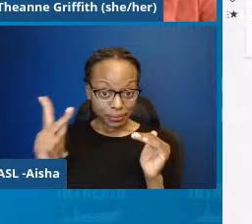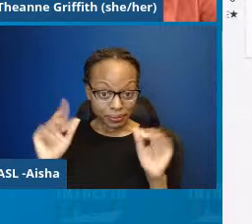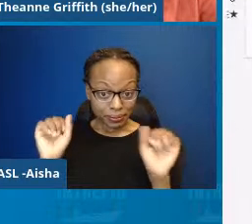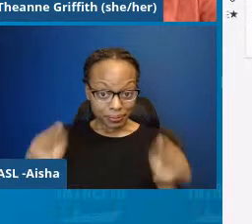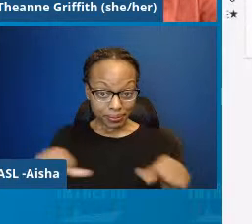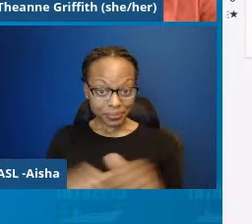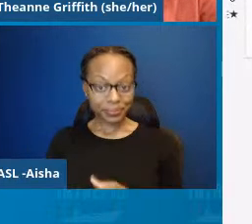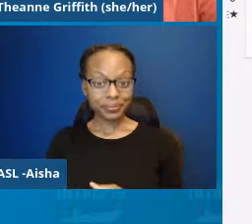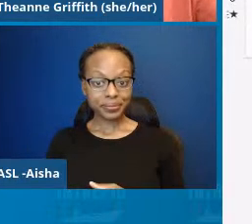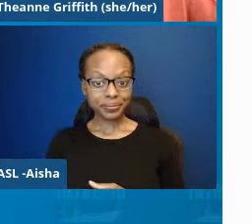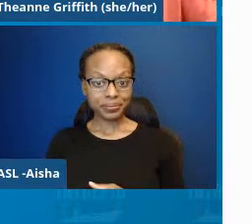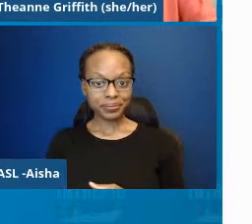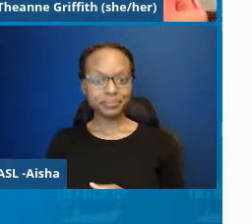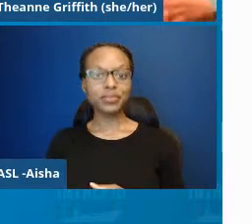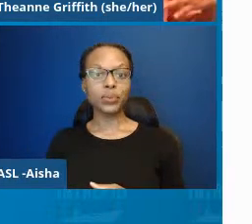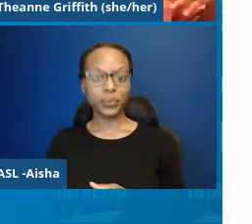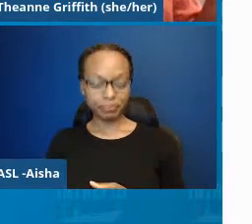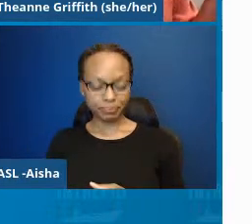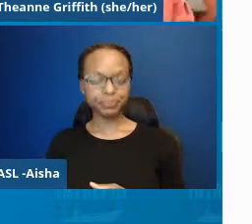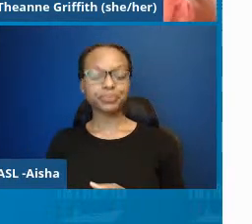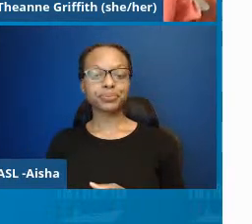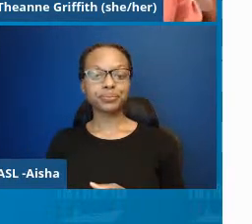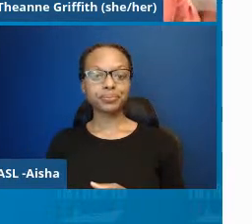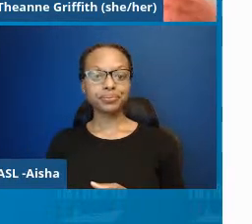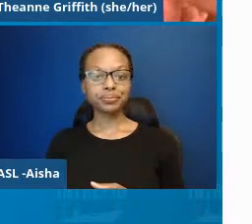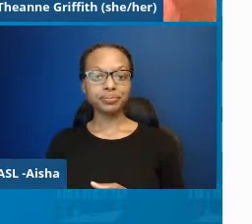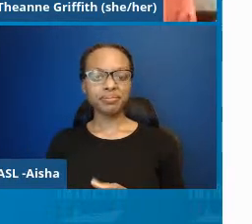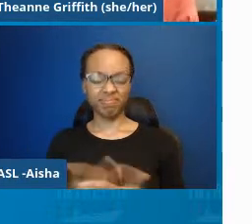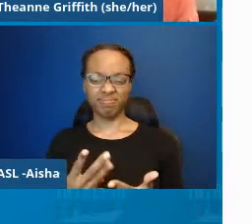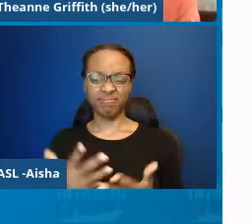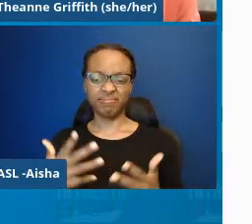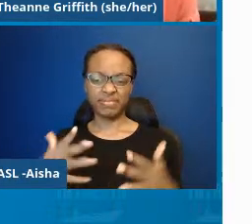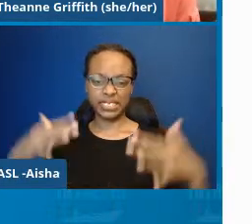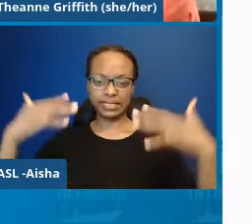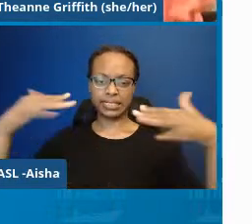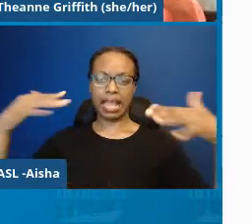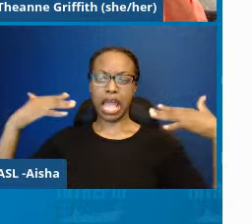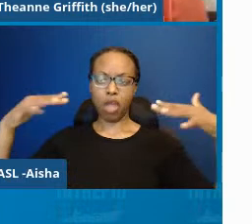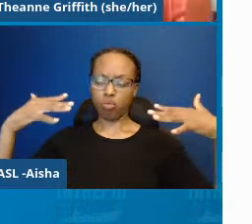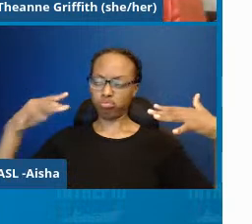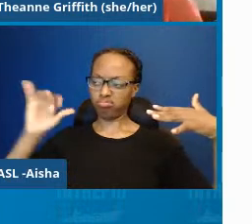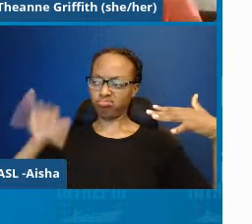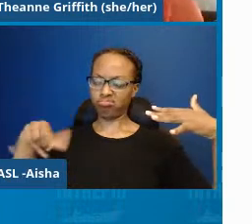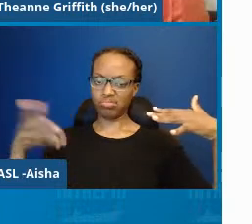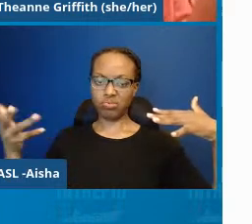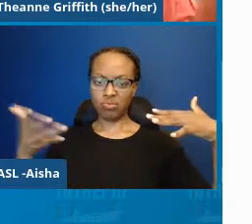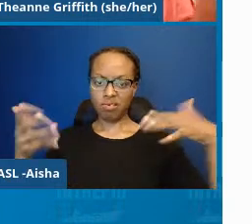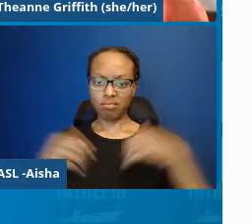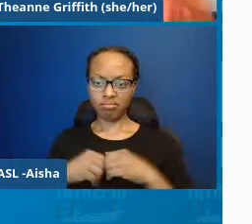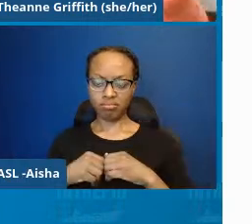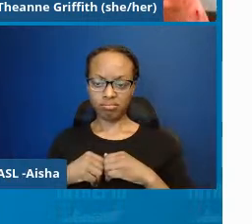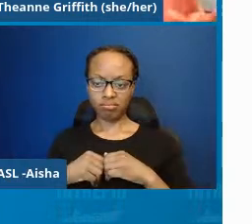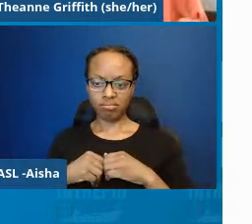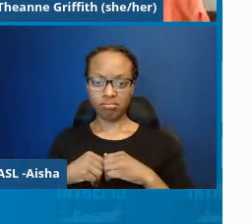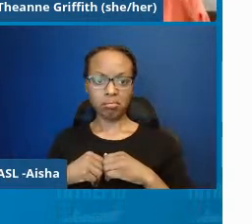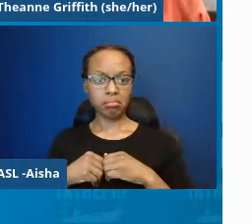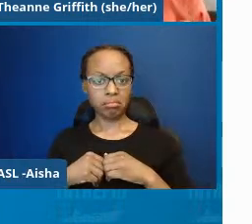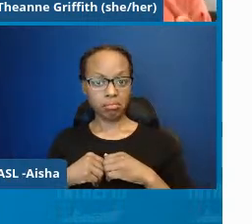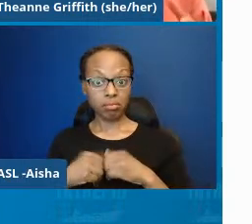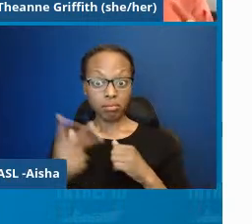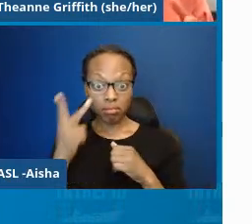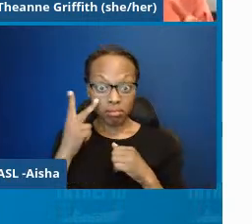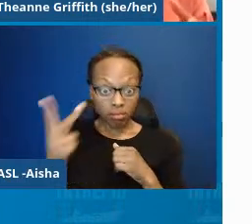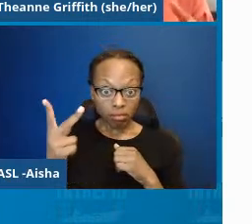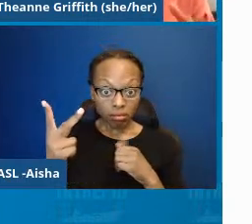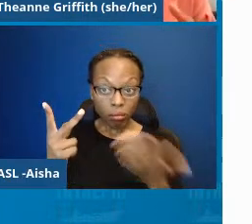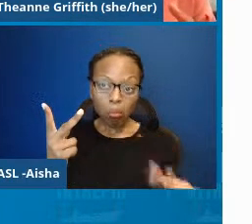screen. Okay, so what is sound? I know it's not something that we necessarily